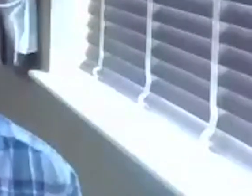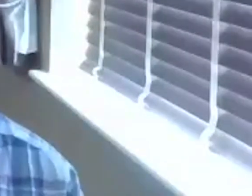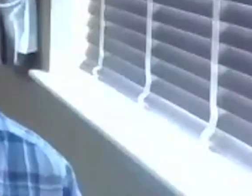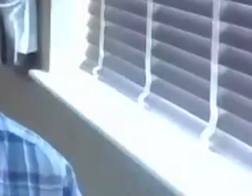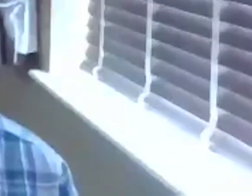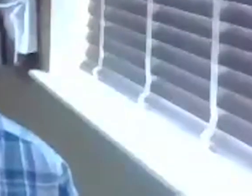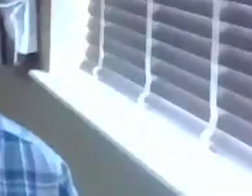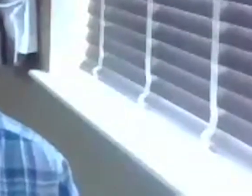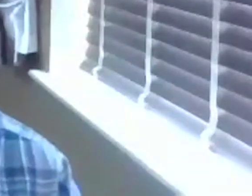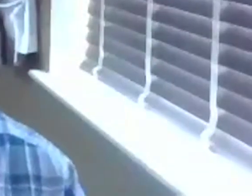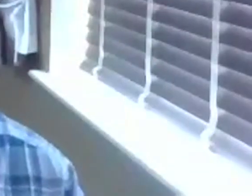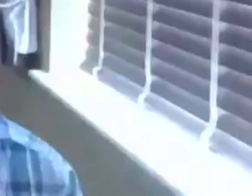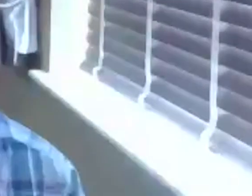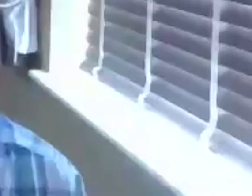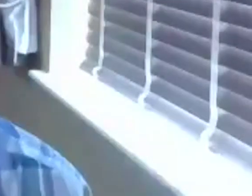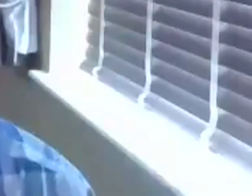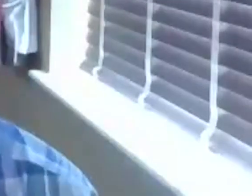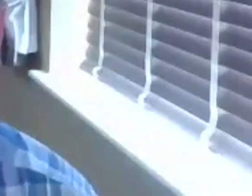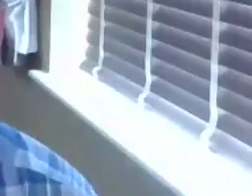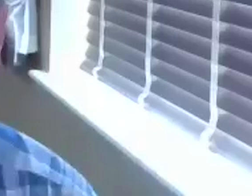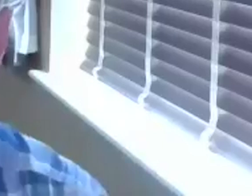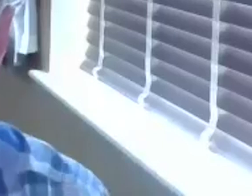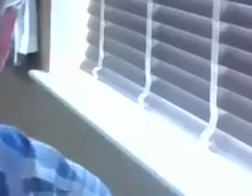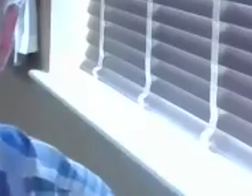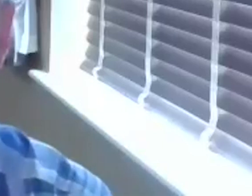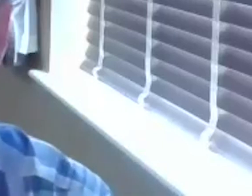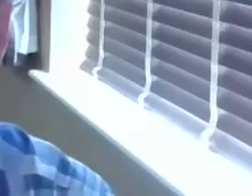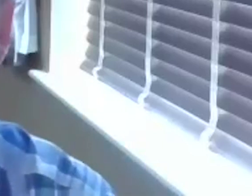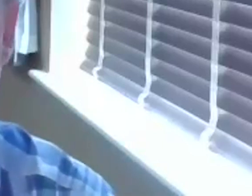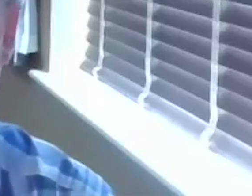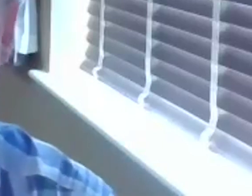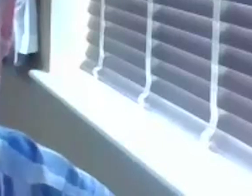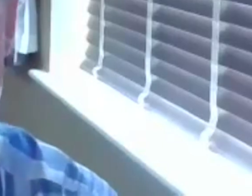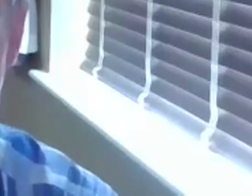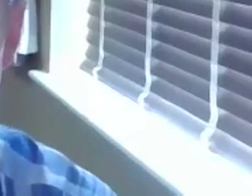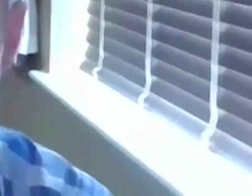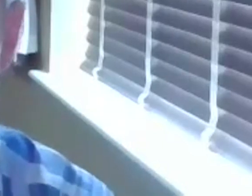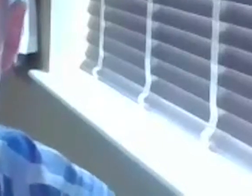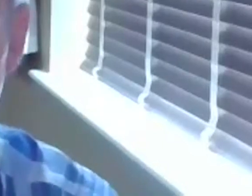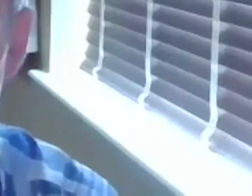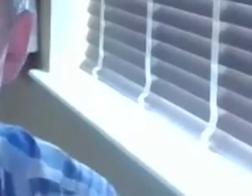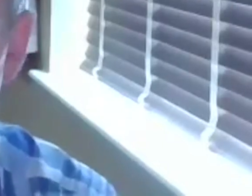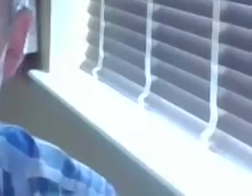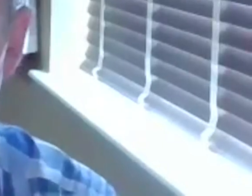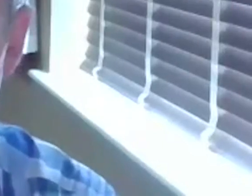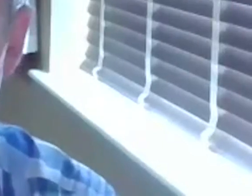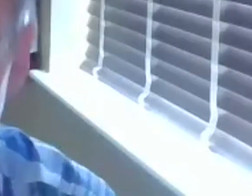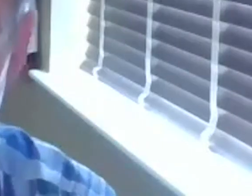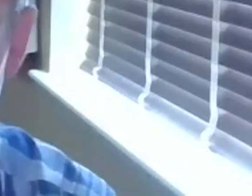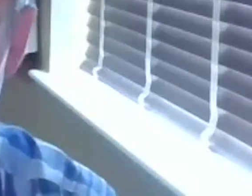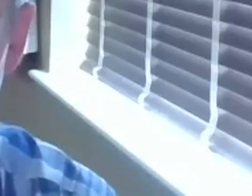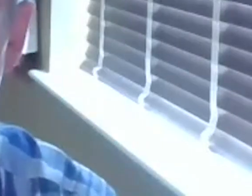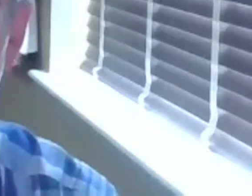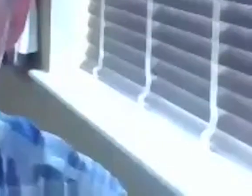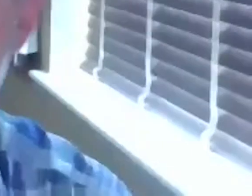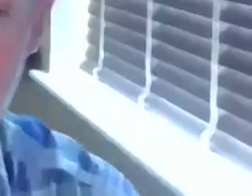says, the book has tried as much as possible to reflect our views that it's all